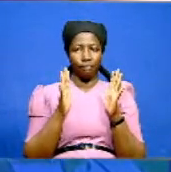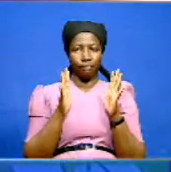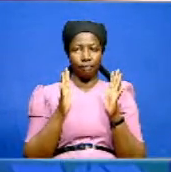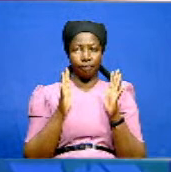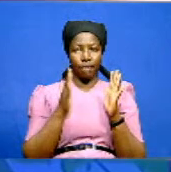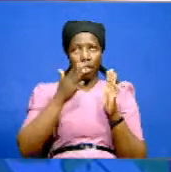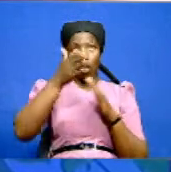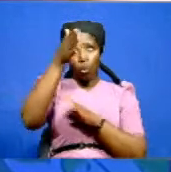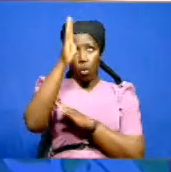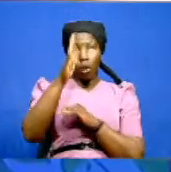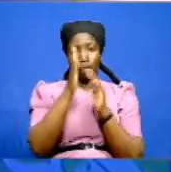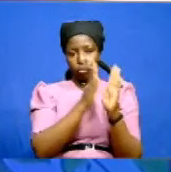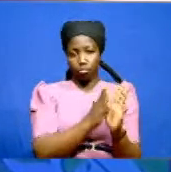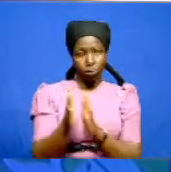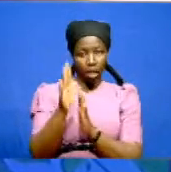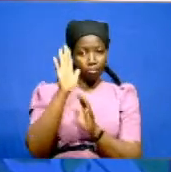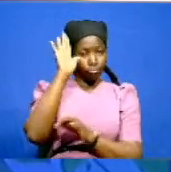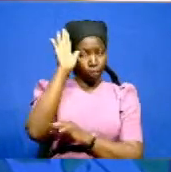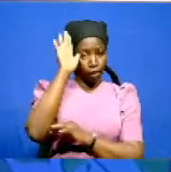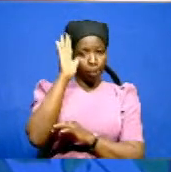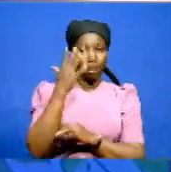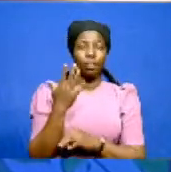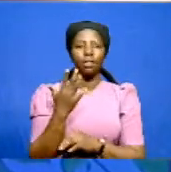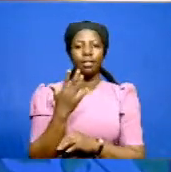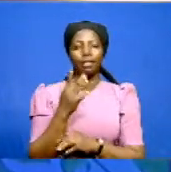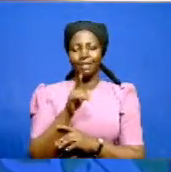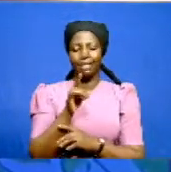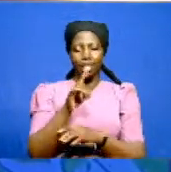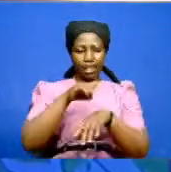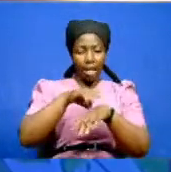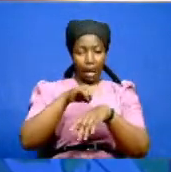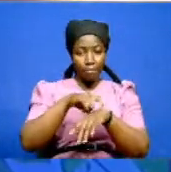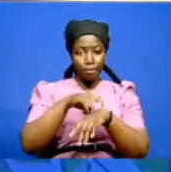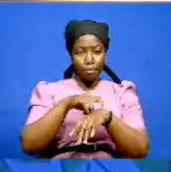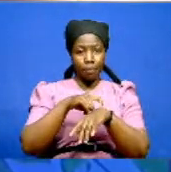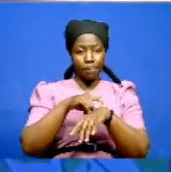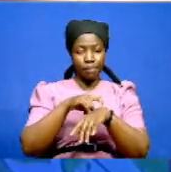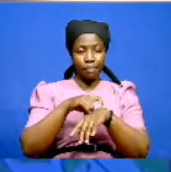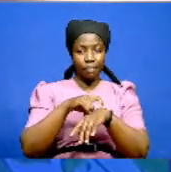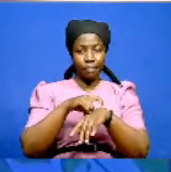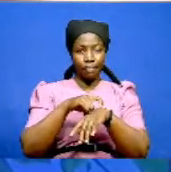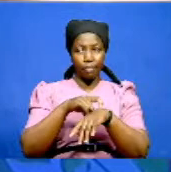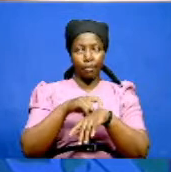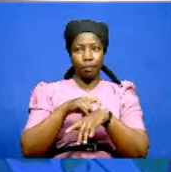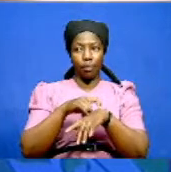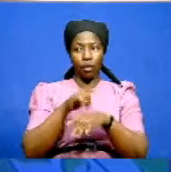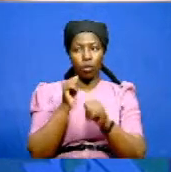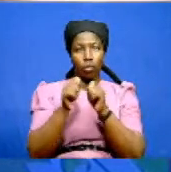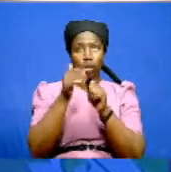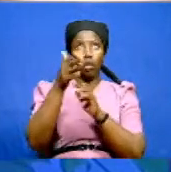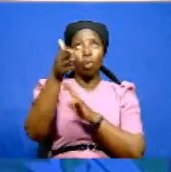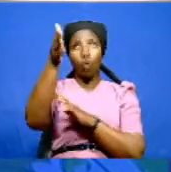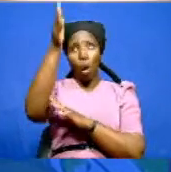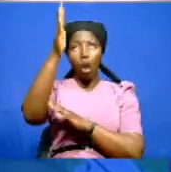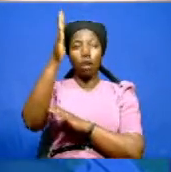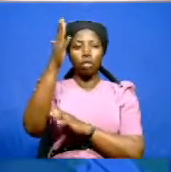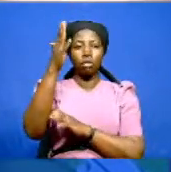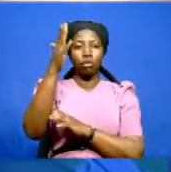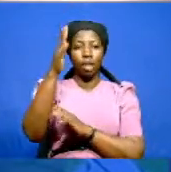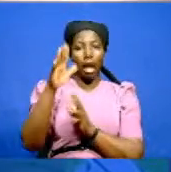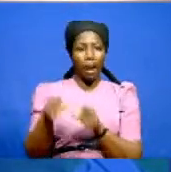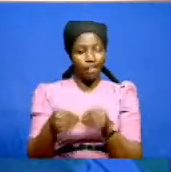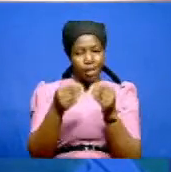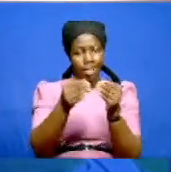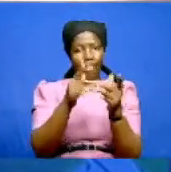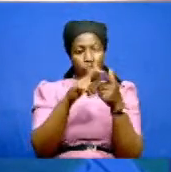mpango ya Mungu, ya kwamba that was the time that God ordained for